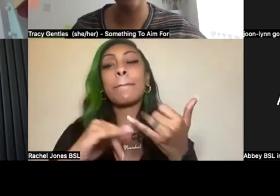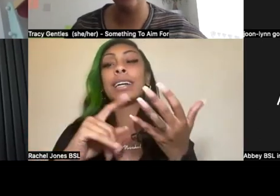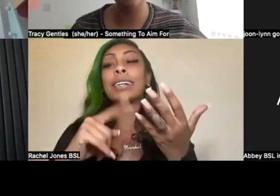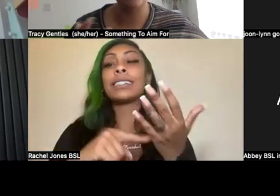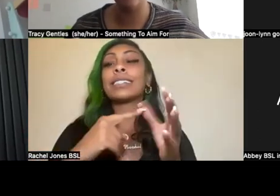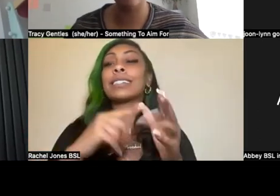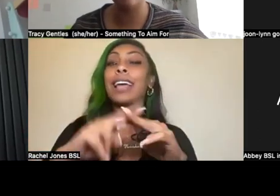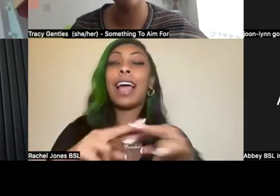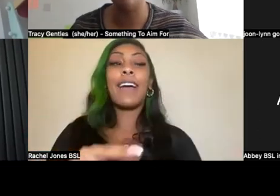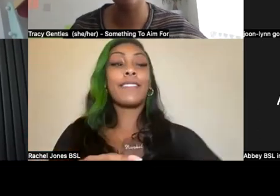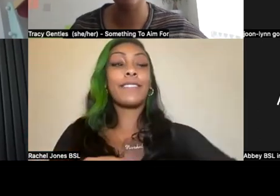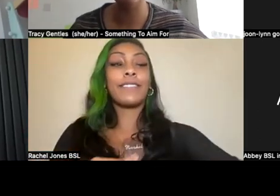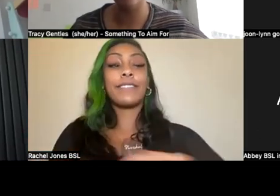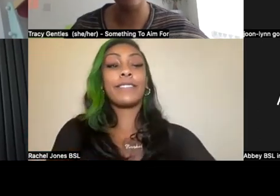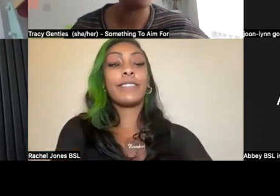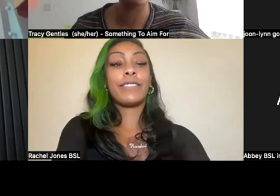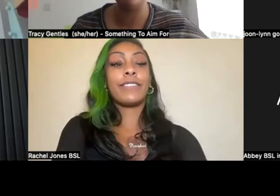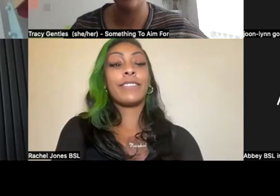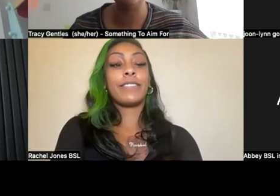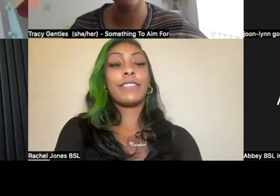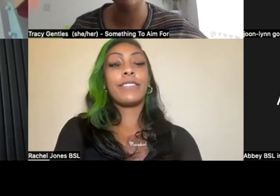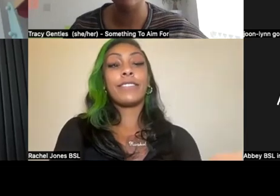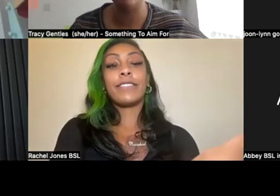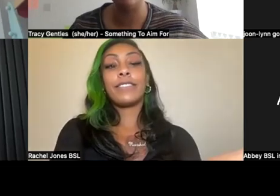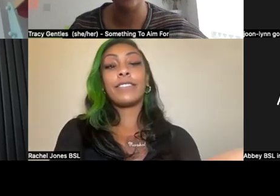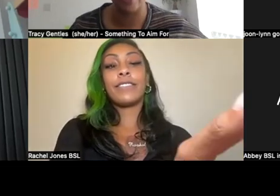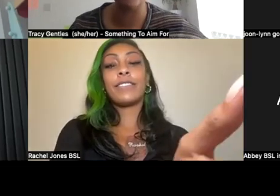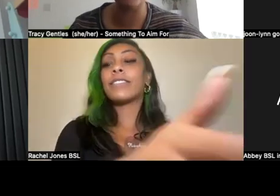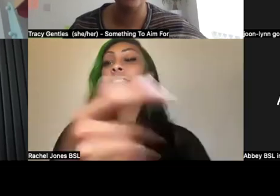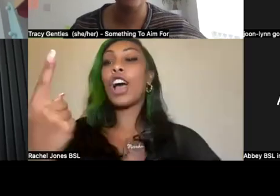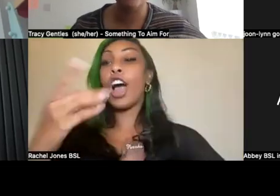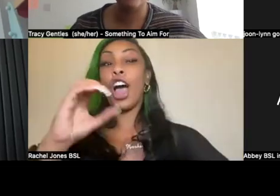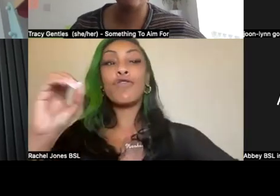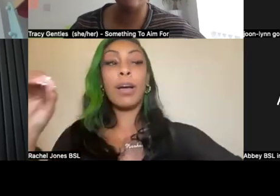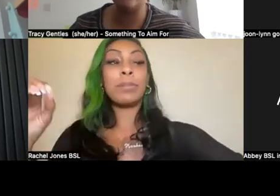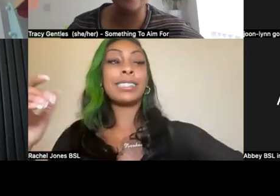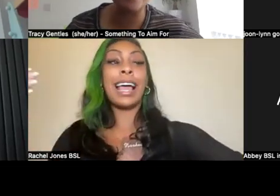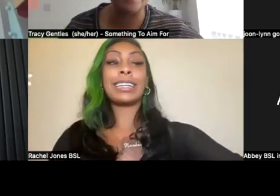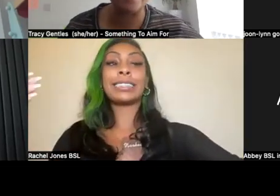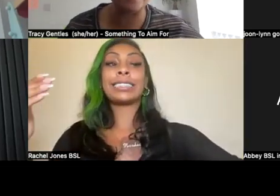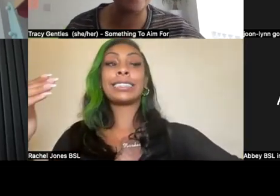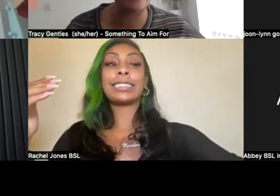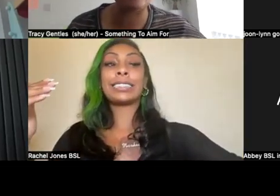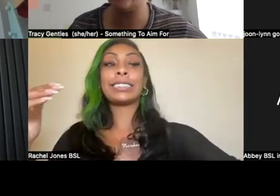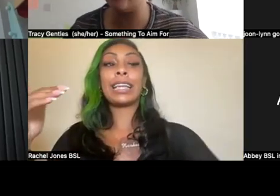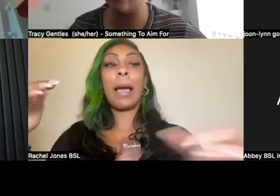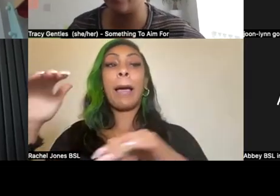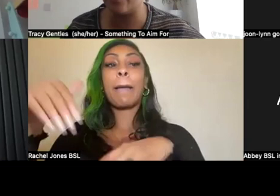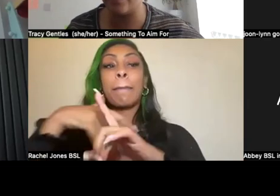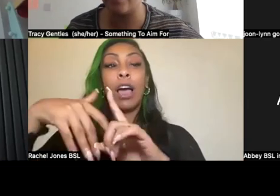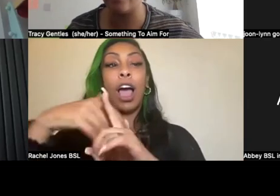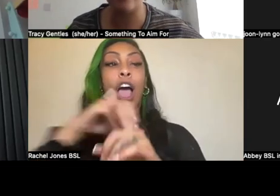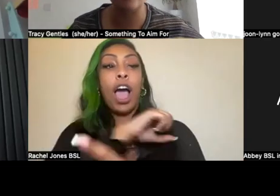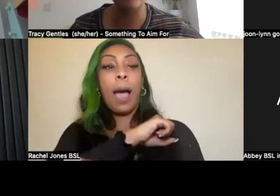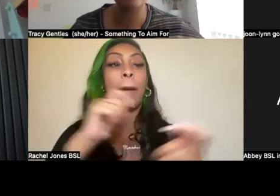I know the colleagues here, are 100% behind that commitment to change. I found listening really difficult